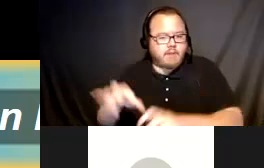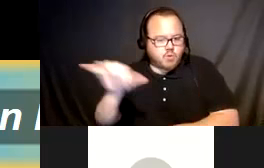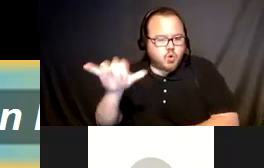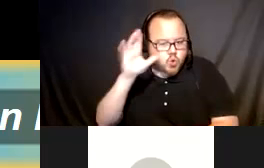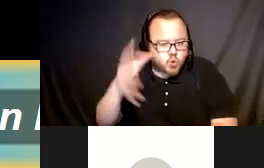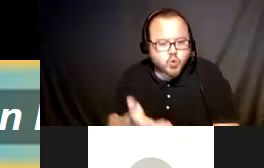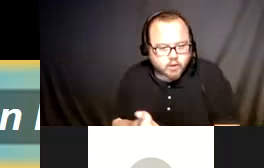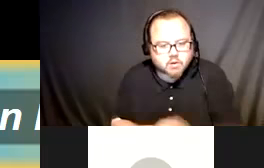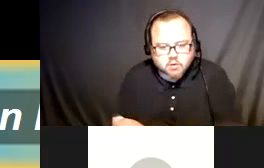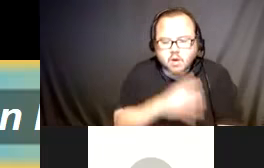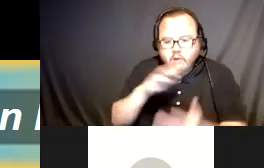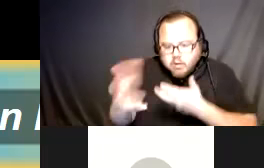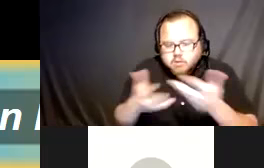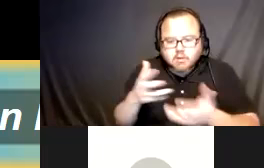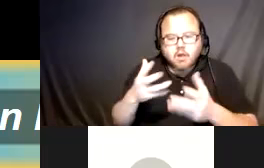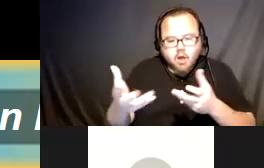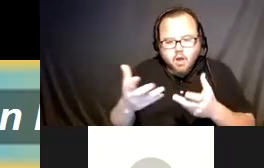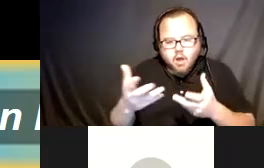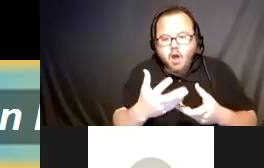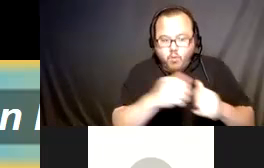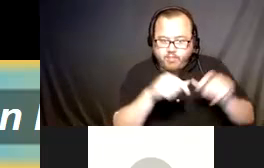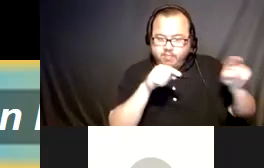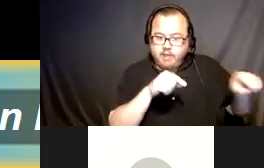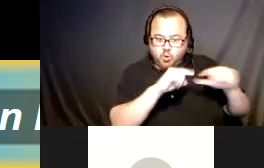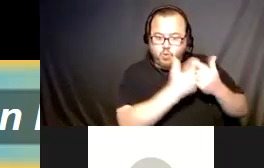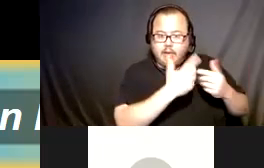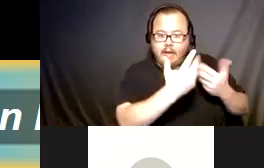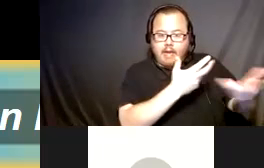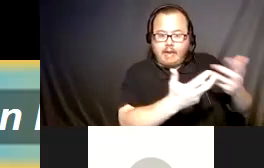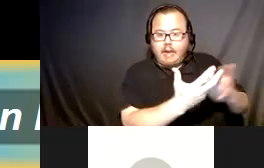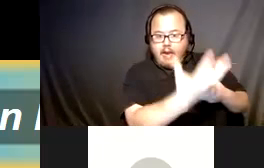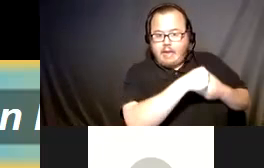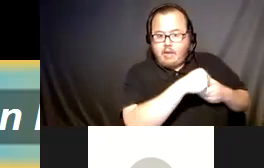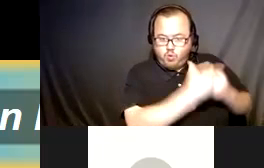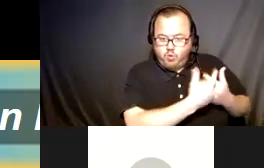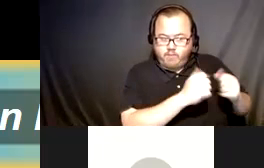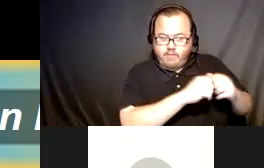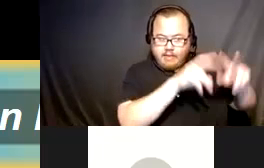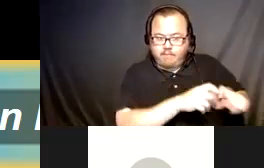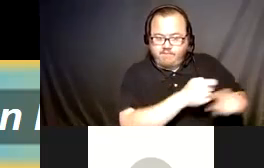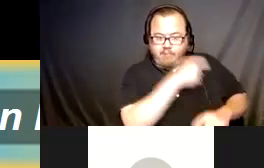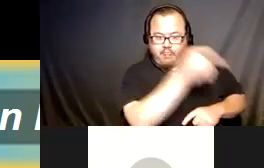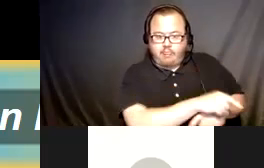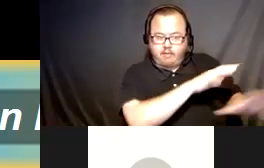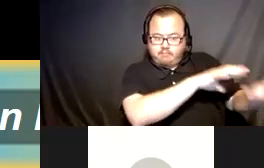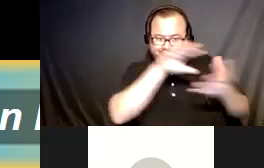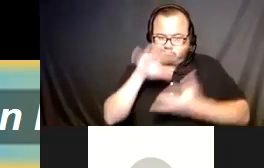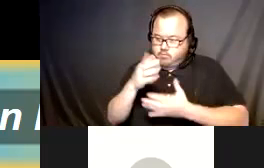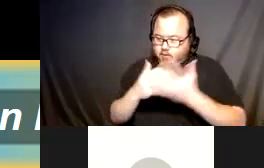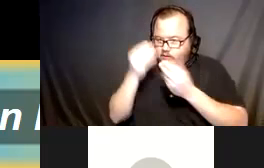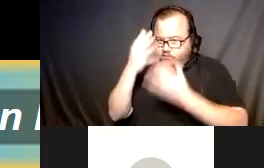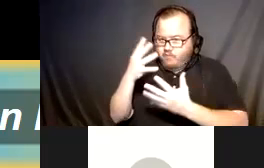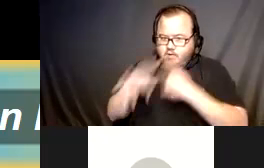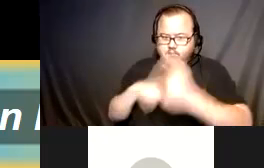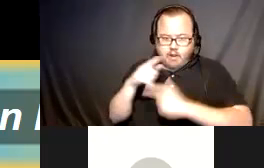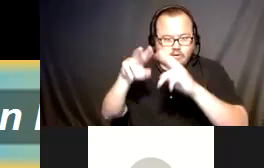with engaging our Engaging Schools group around the SPARE training or the SPARE assessment, and getting some more detailed information about that SPARE